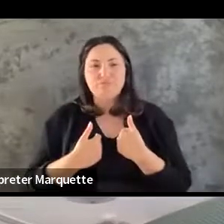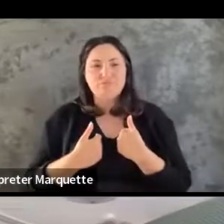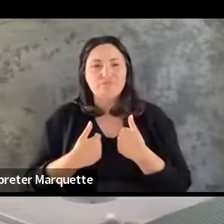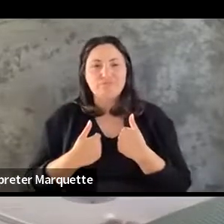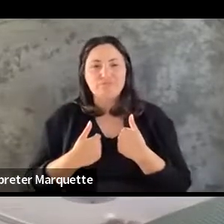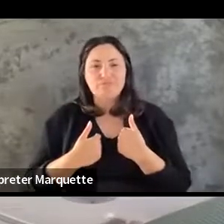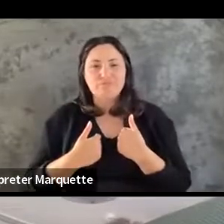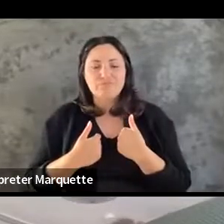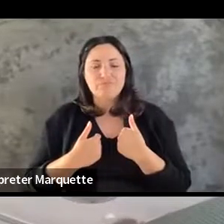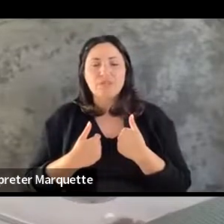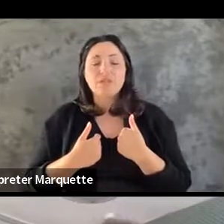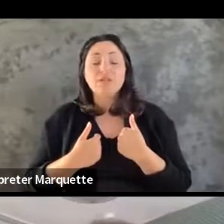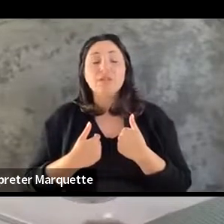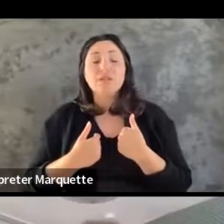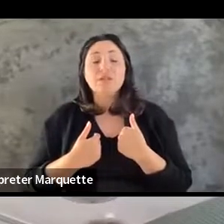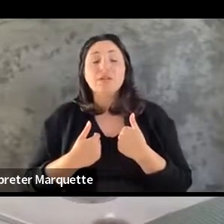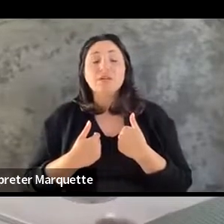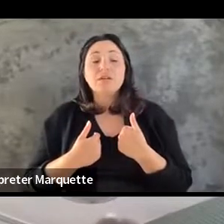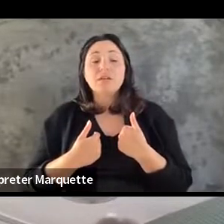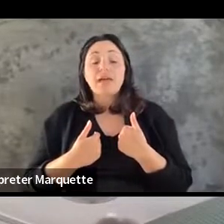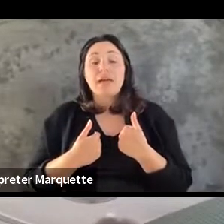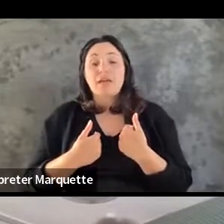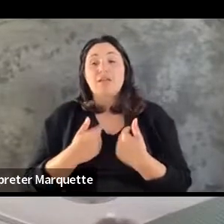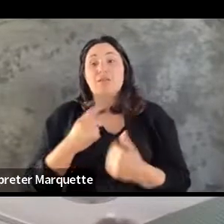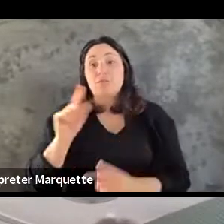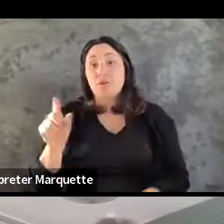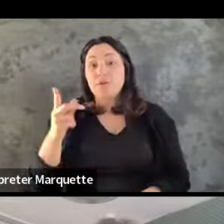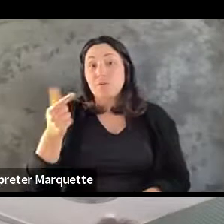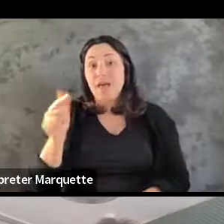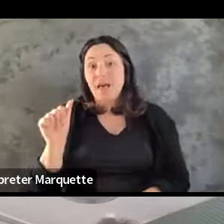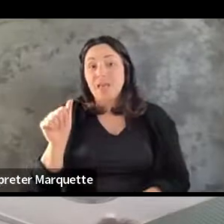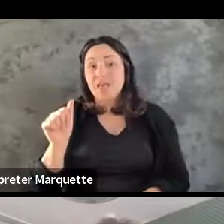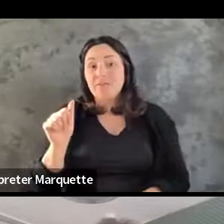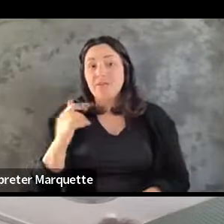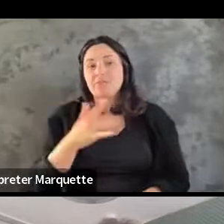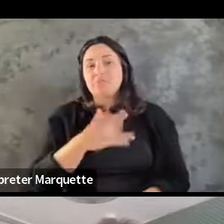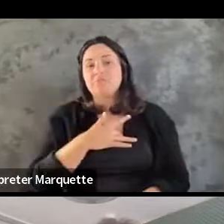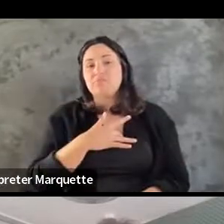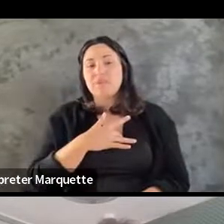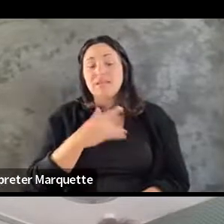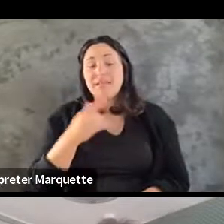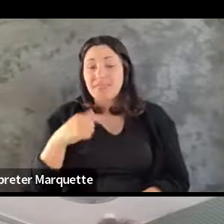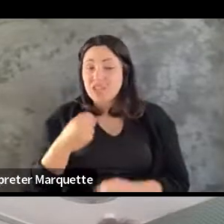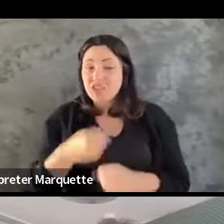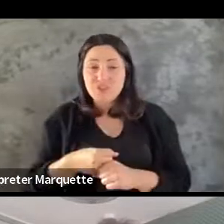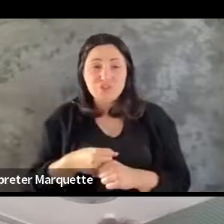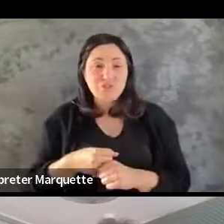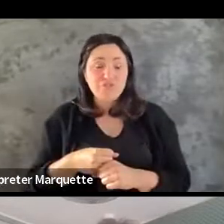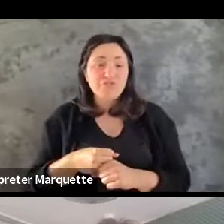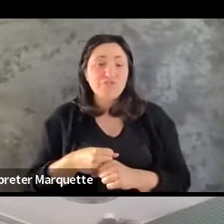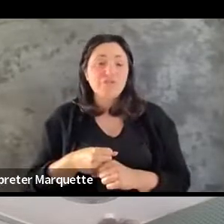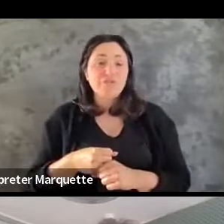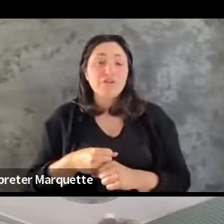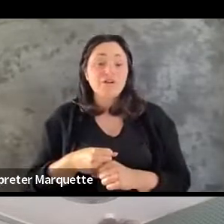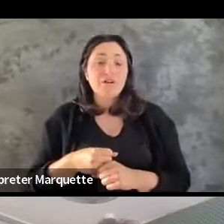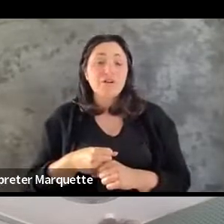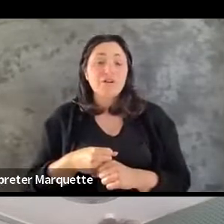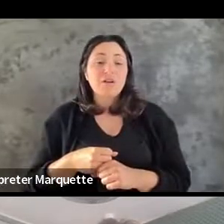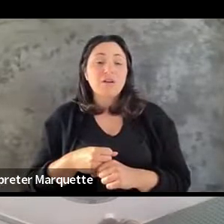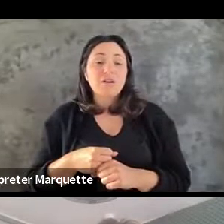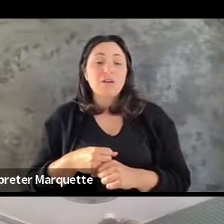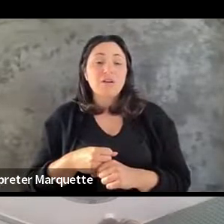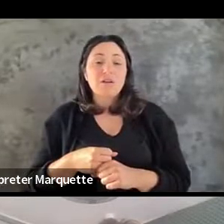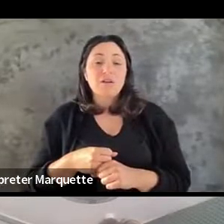heartening for me being at the gala was that in this year, more than any other year, I heard